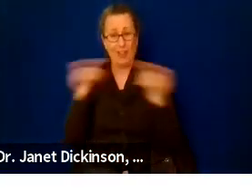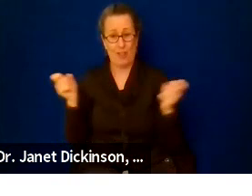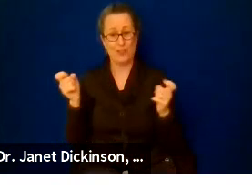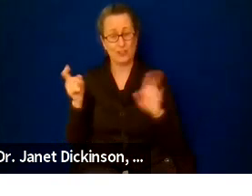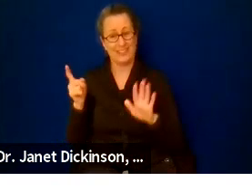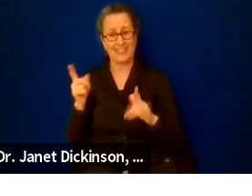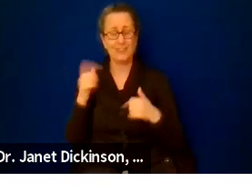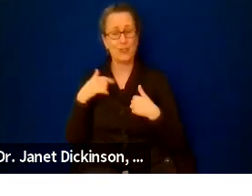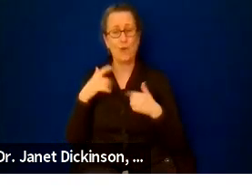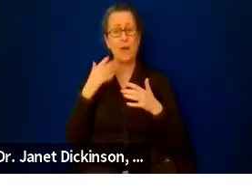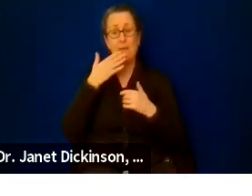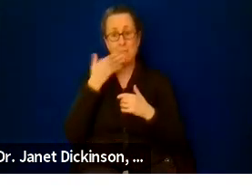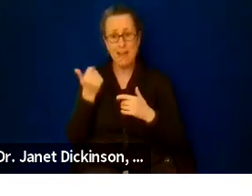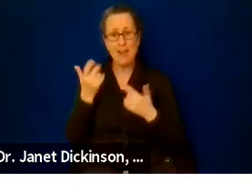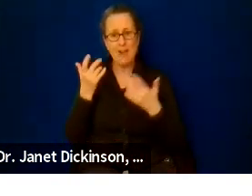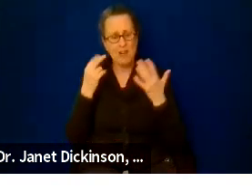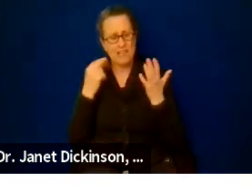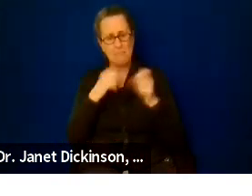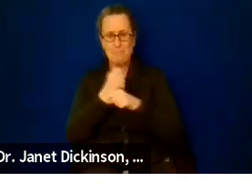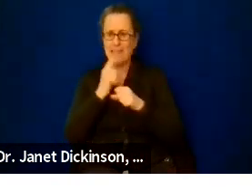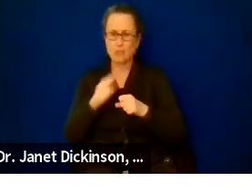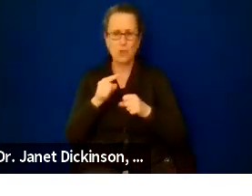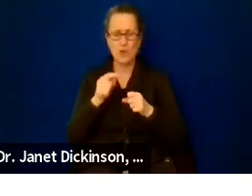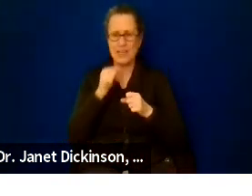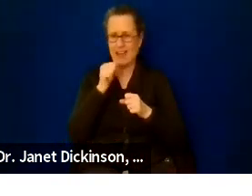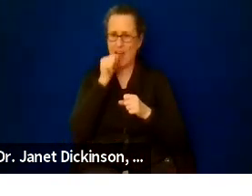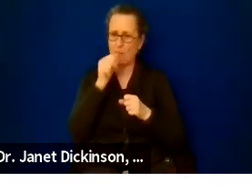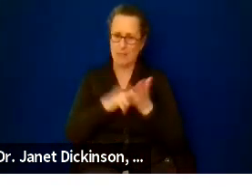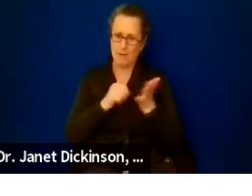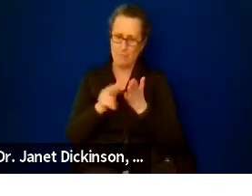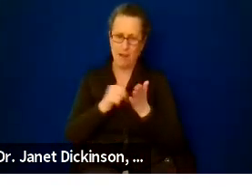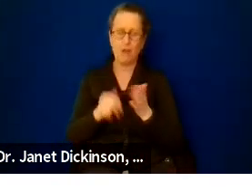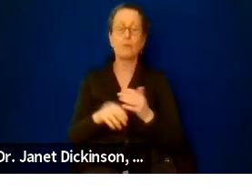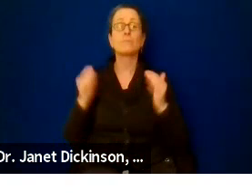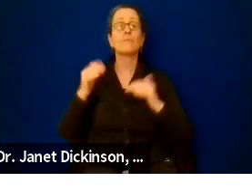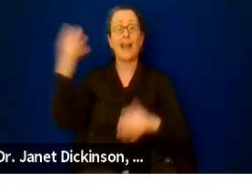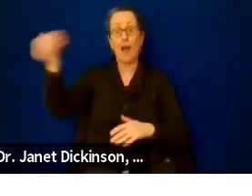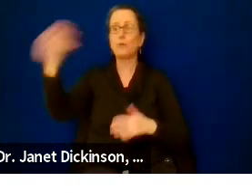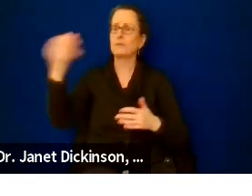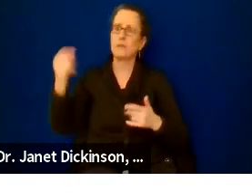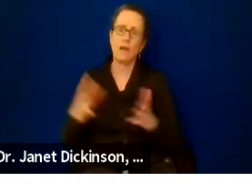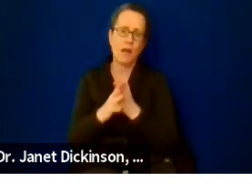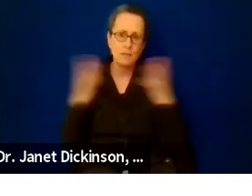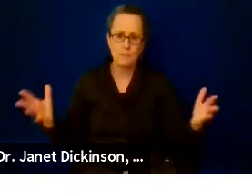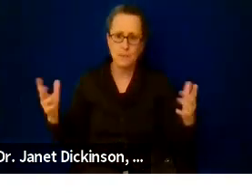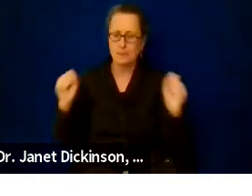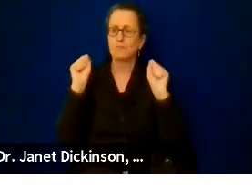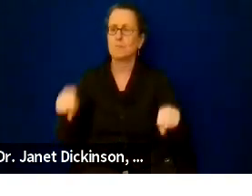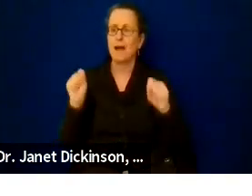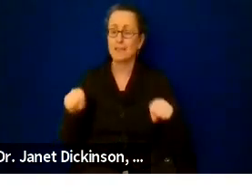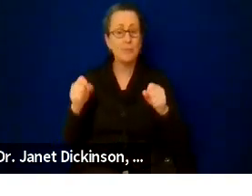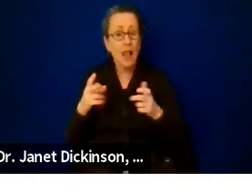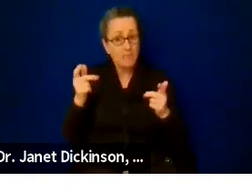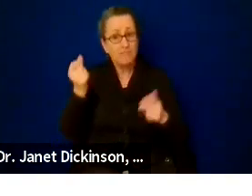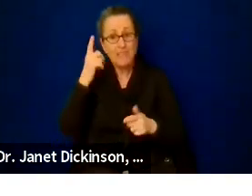helpful, and we would really appreciate that. We're going to use the outdoors as much as we can as an access for teaching and